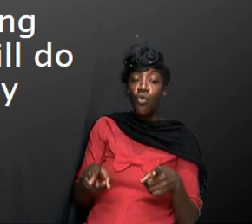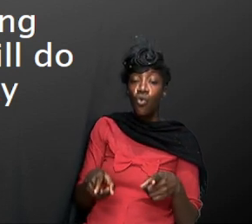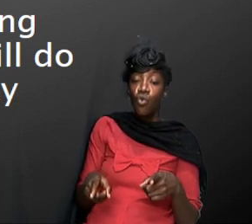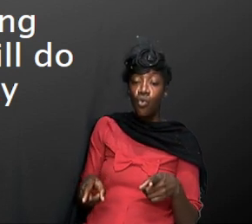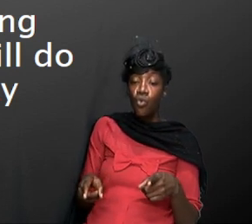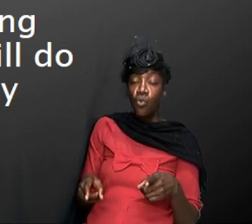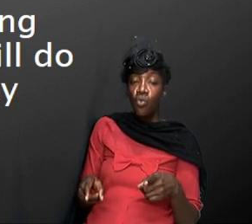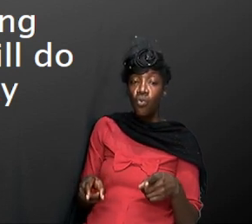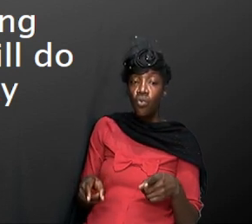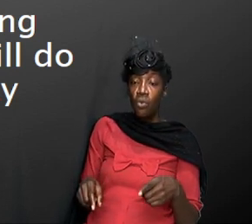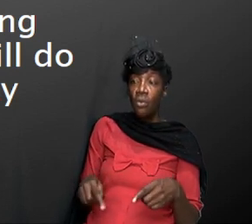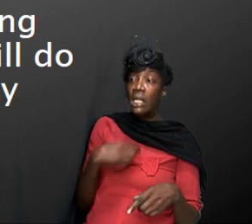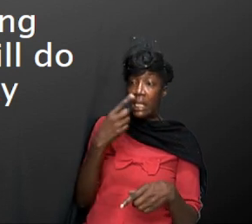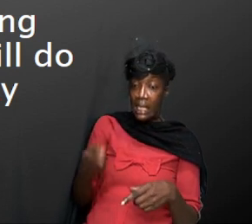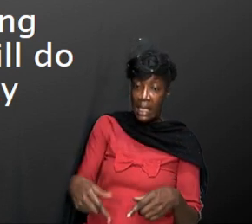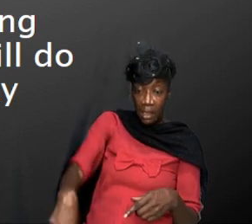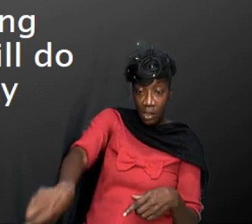we